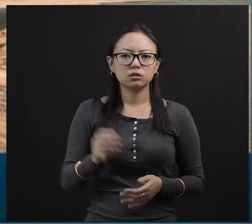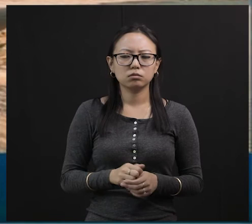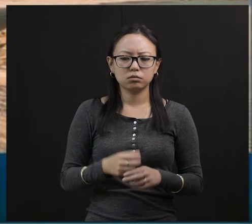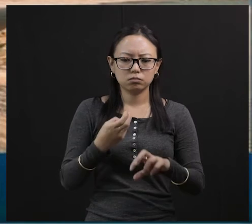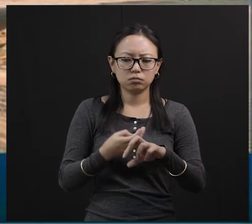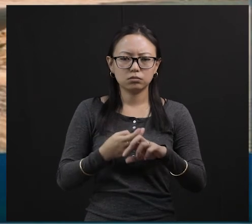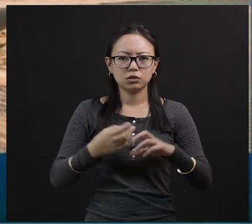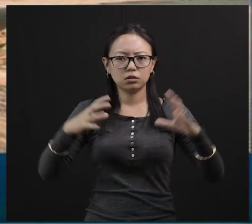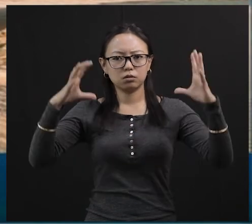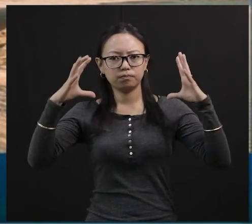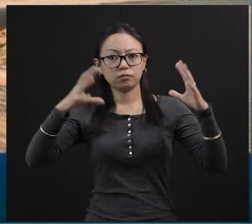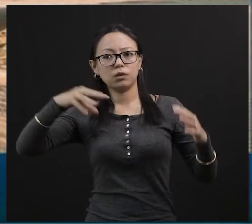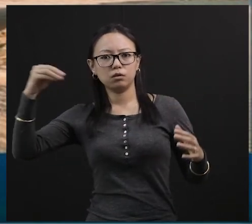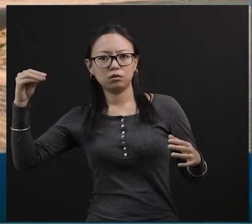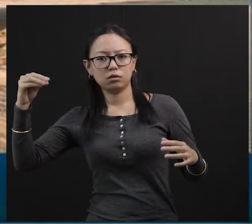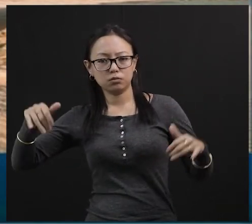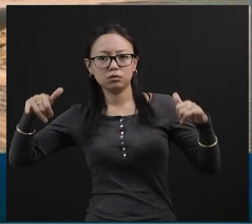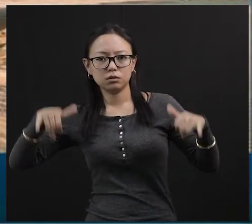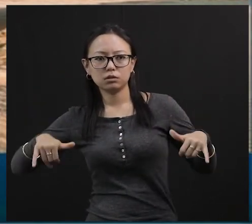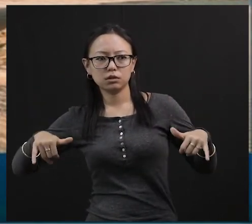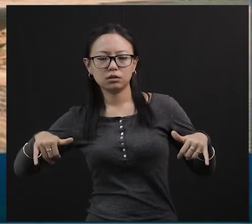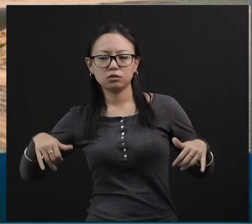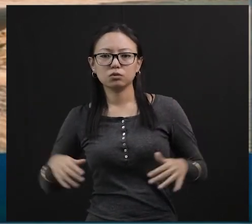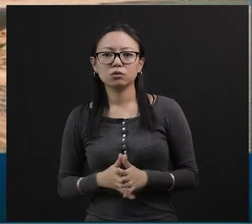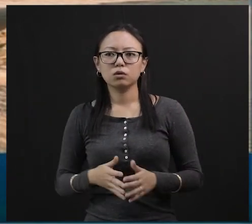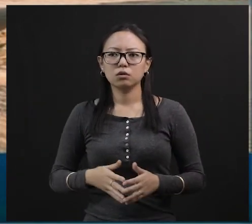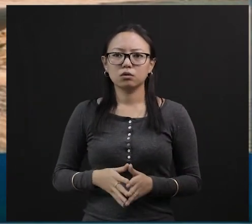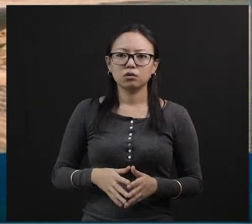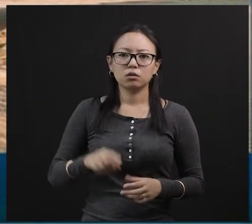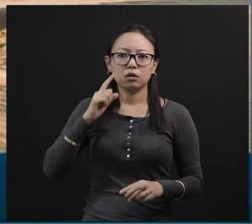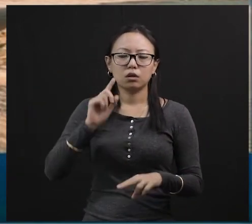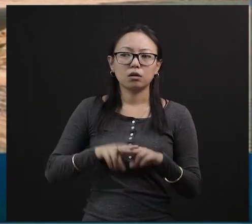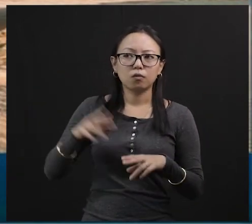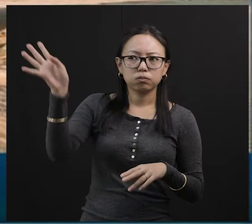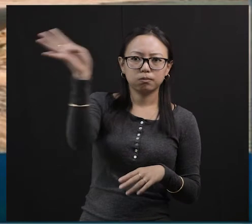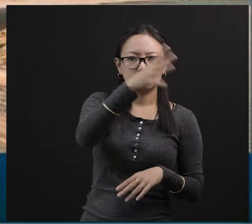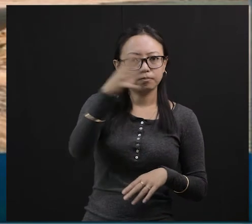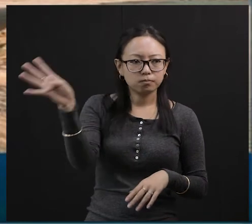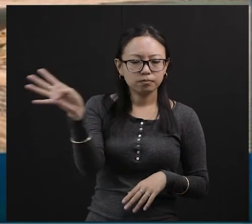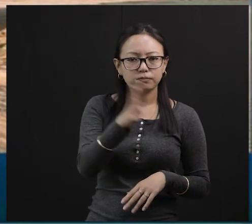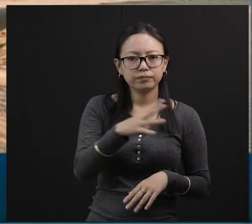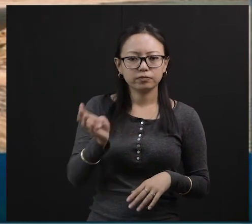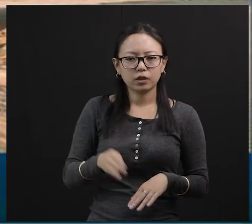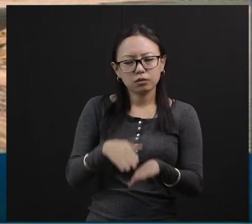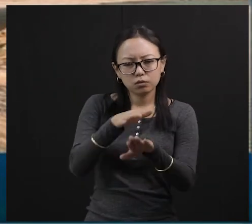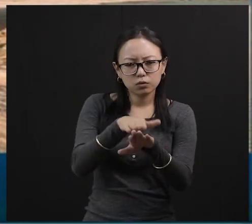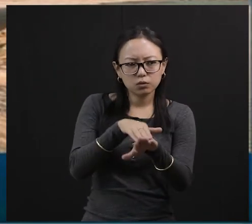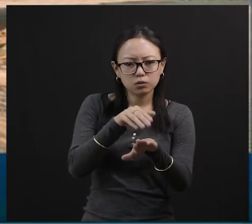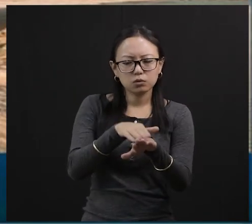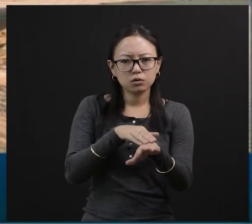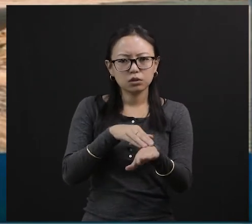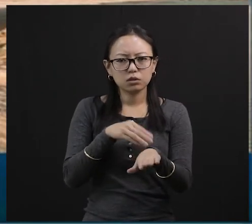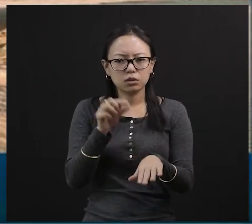rock. Look at this amazing rock. See, look at the shape. It looks